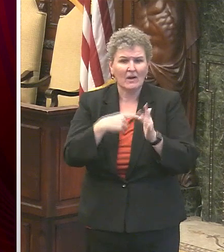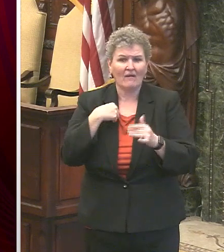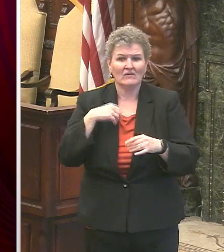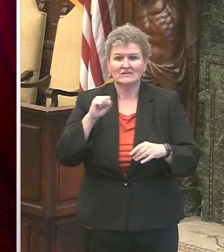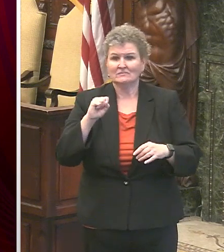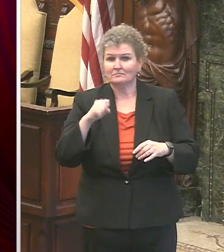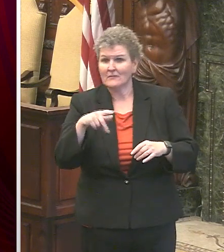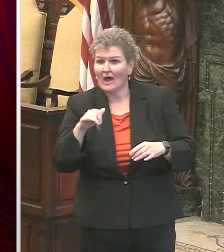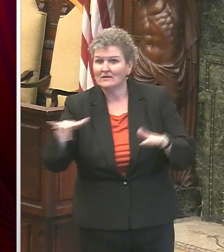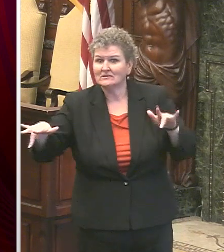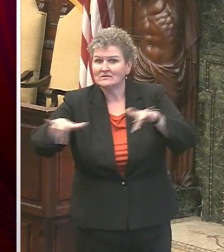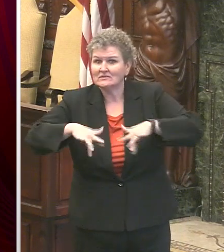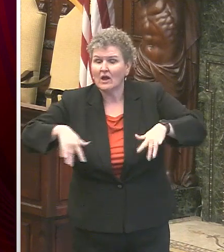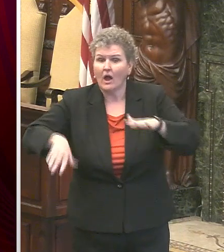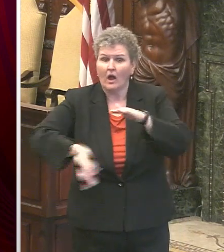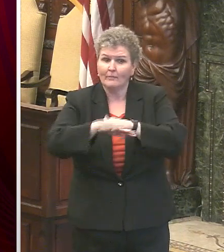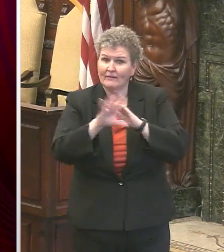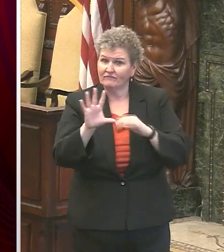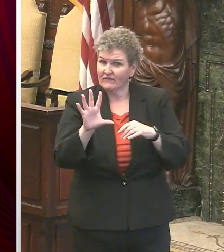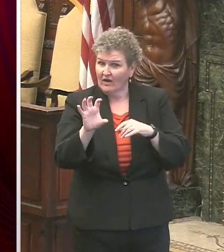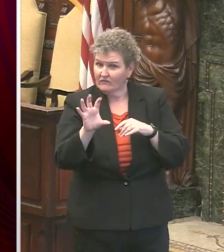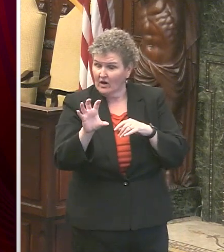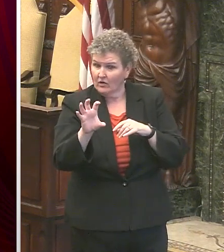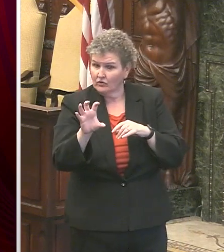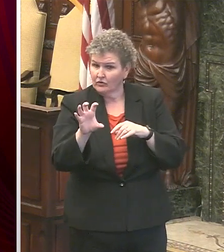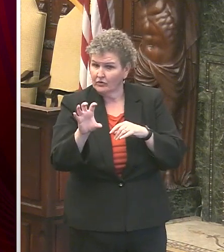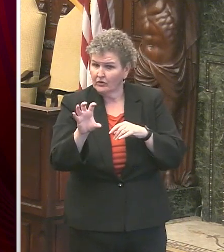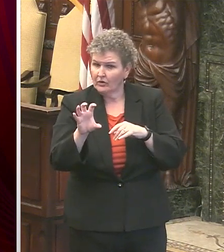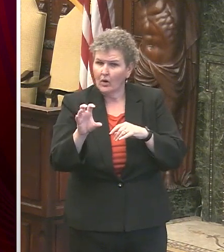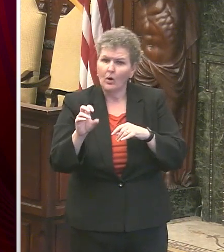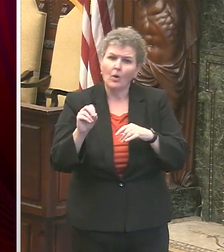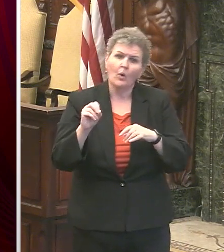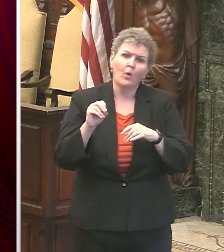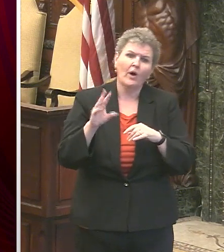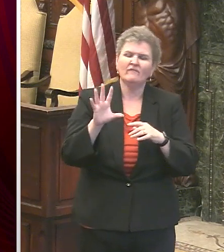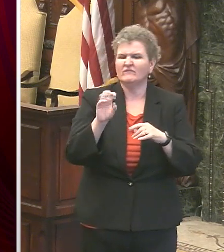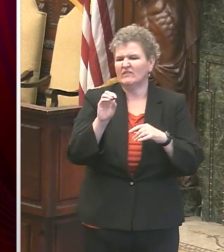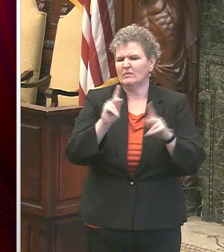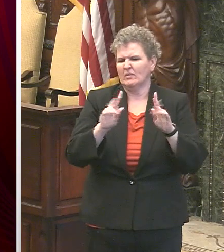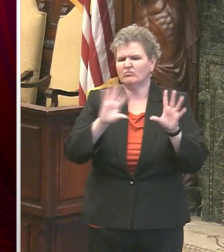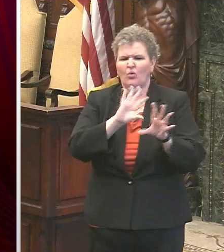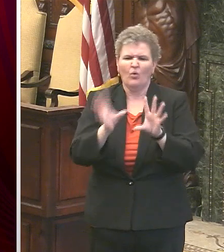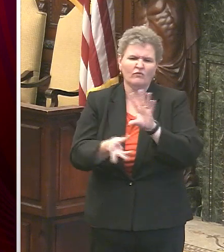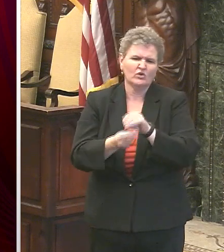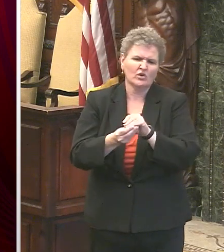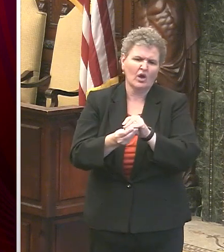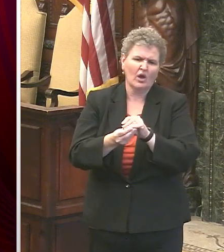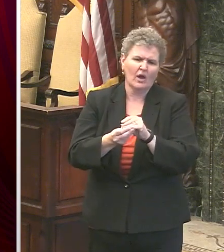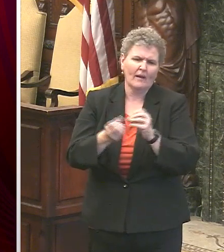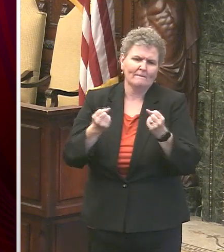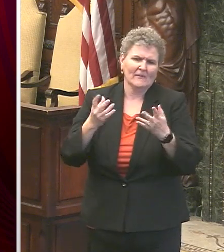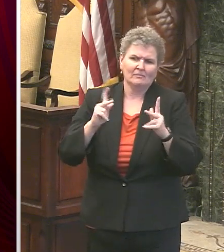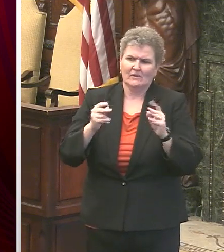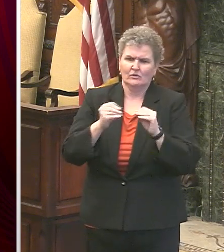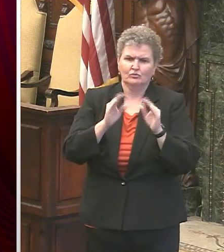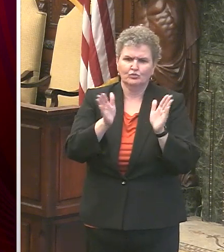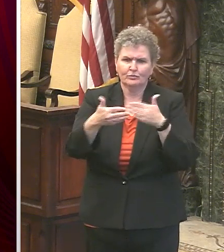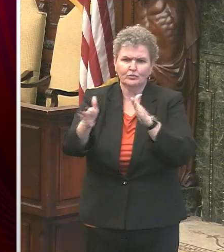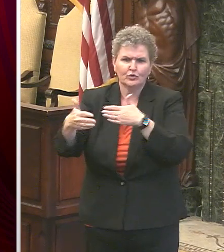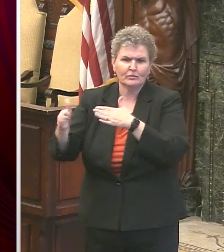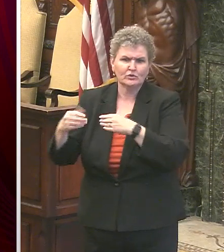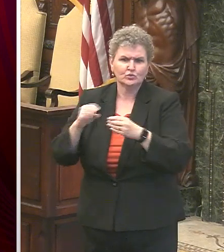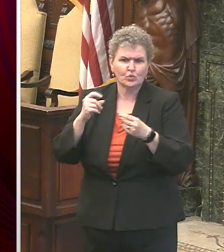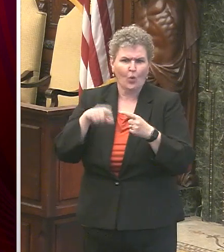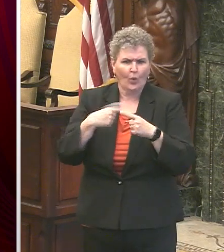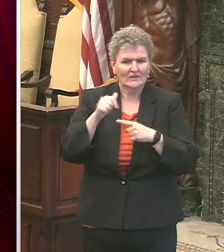holds up to 500 or rather 50, like a conference room, which a lot of hotels have, you can do only